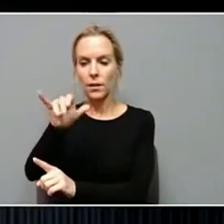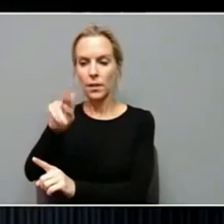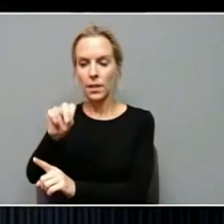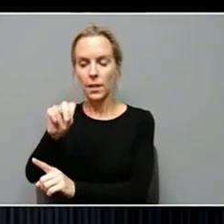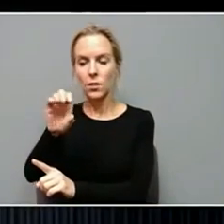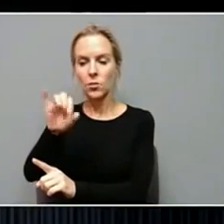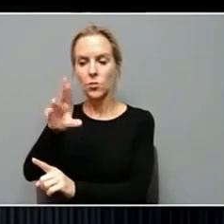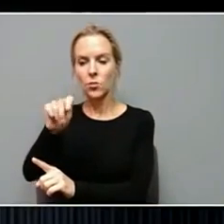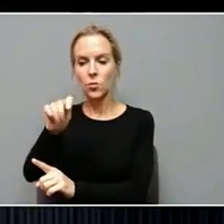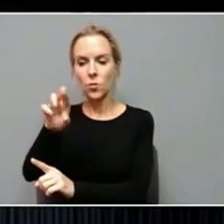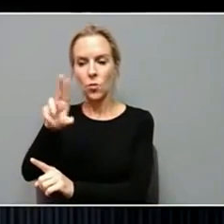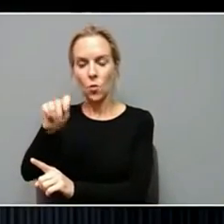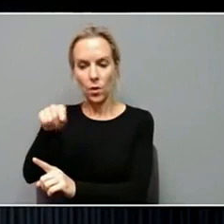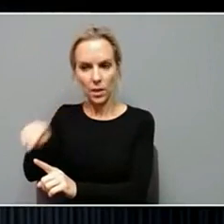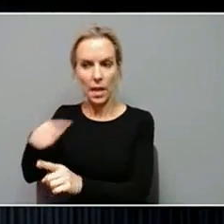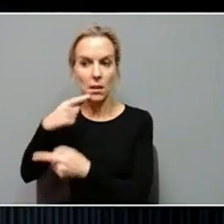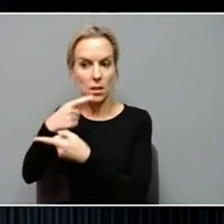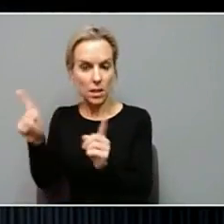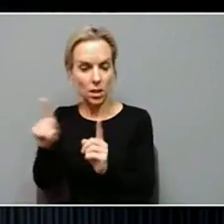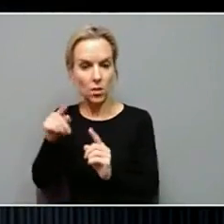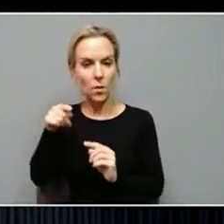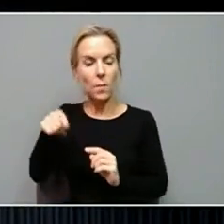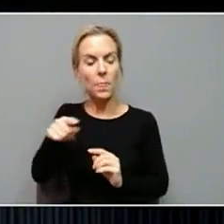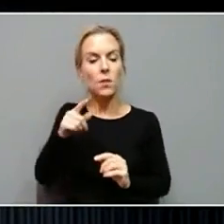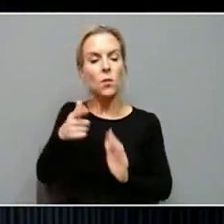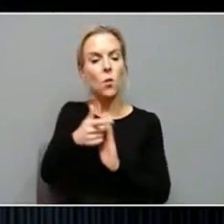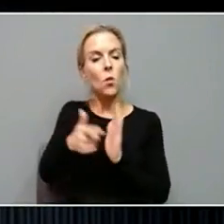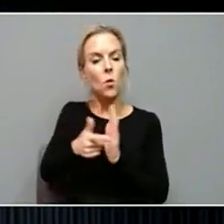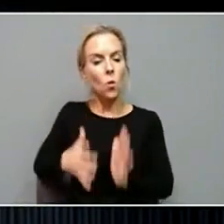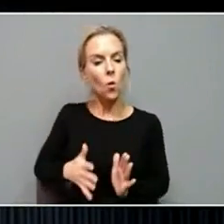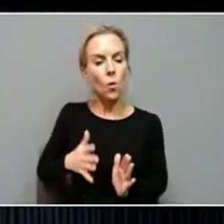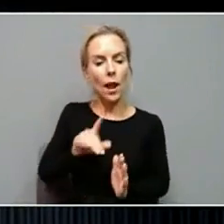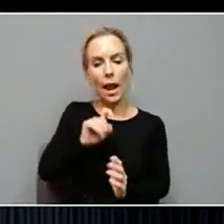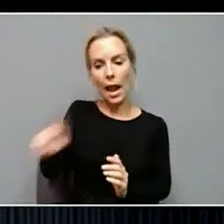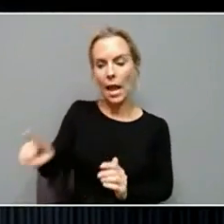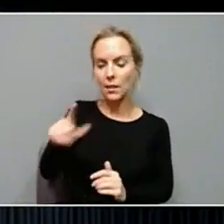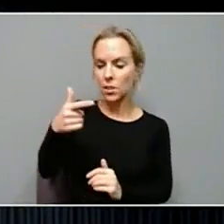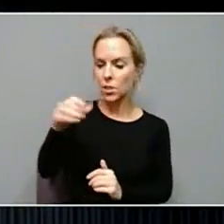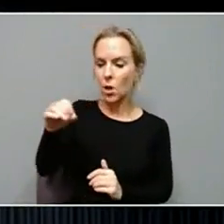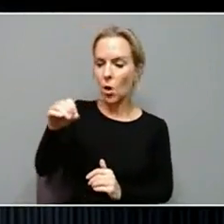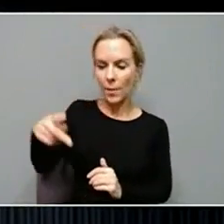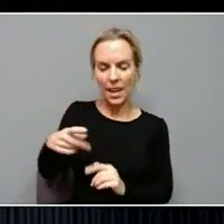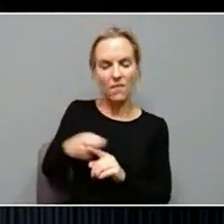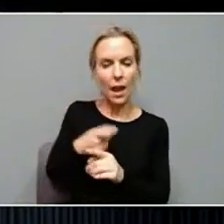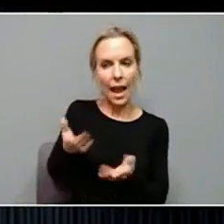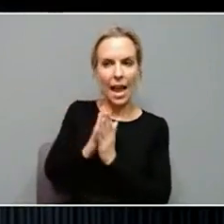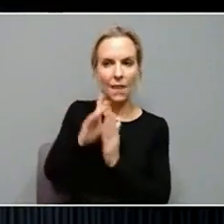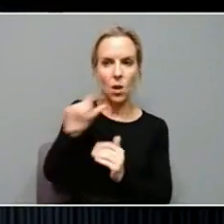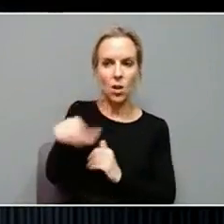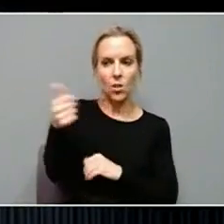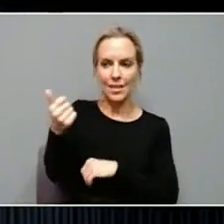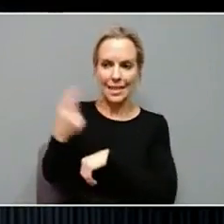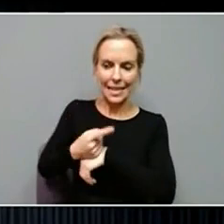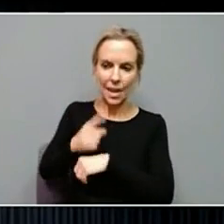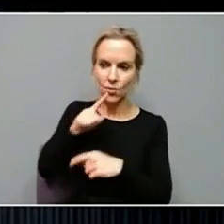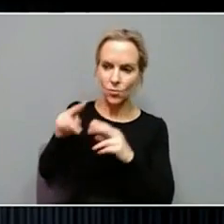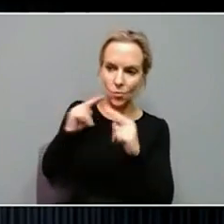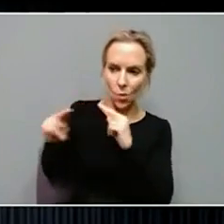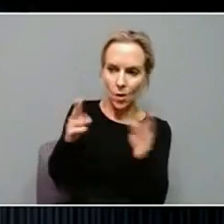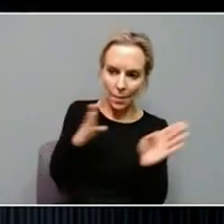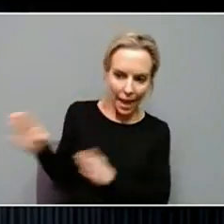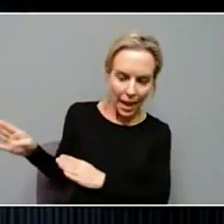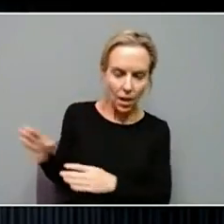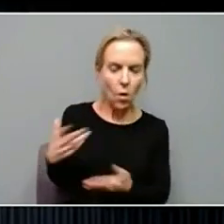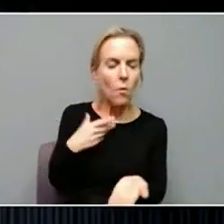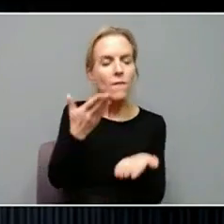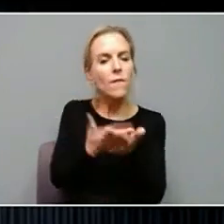where you and lawyers for the GOP asked for another 10 days to kind of negotiate a plan. I want to verify with you, where